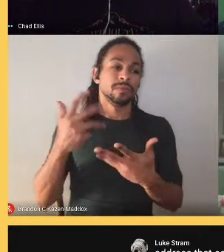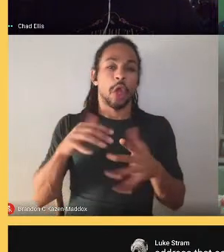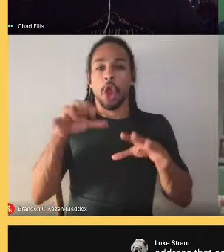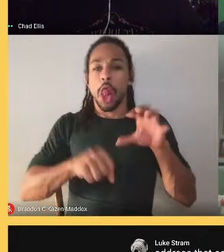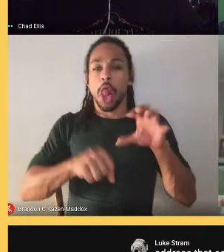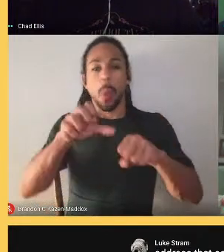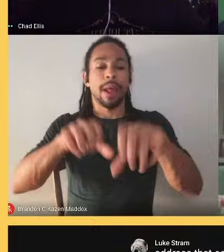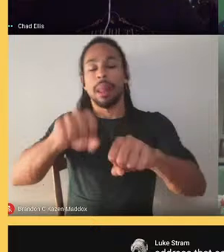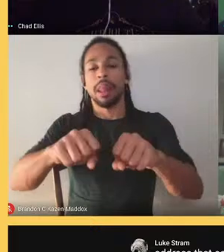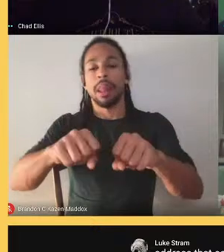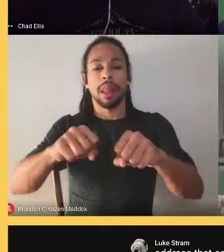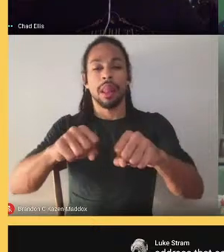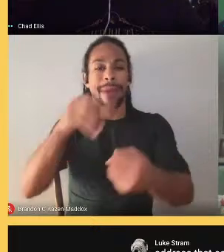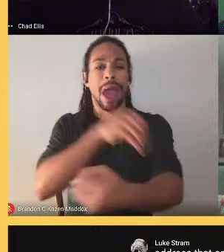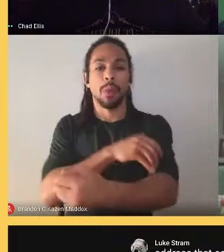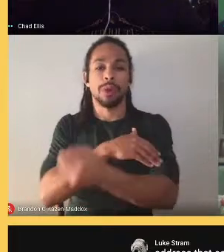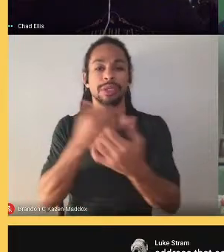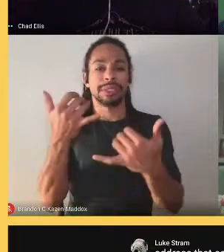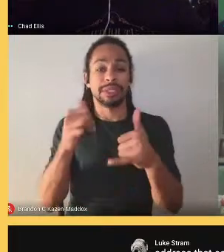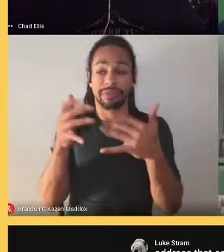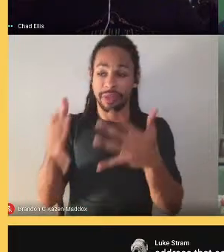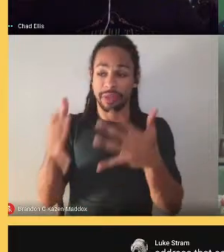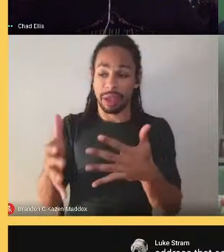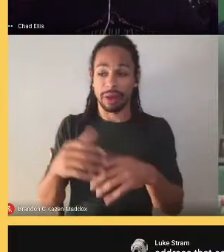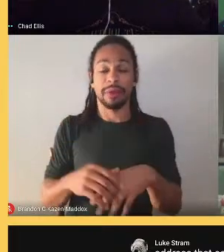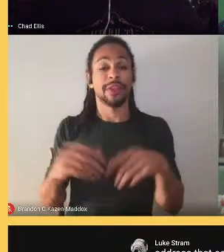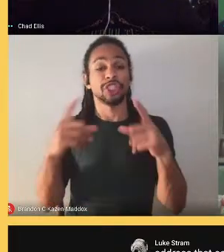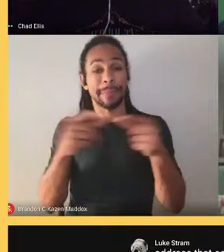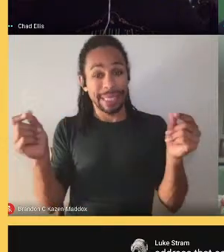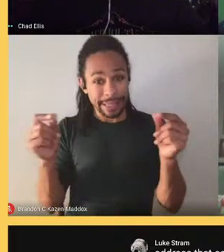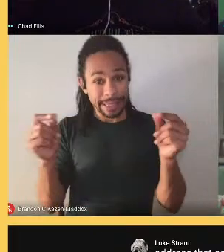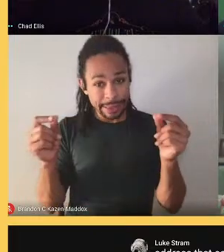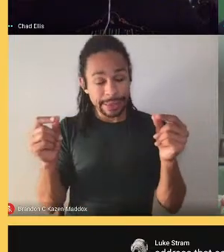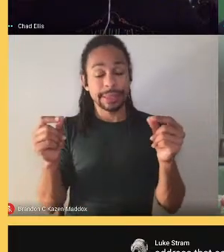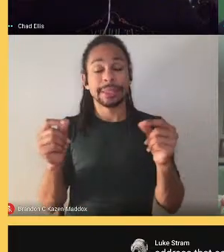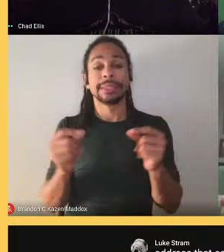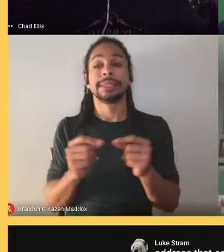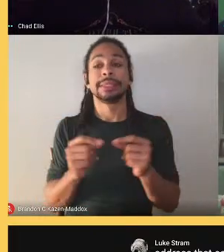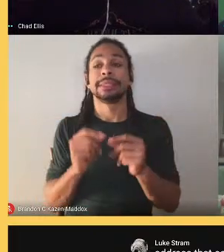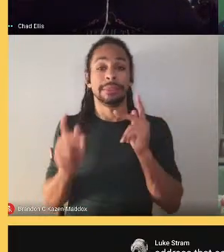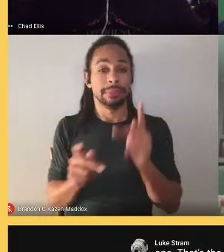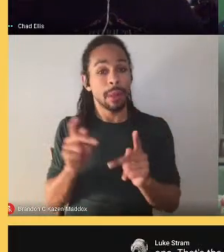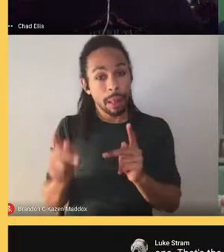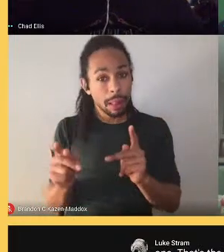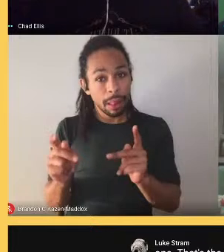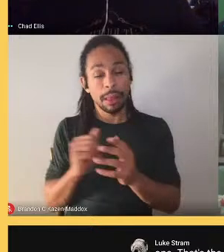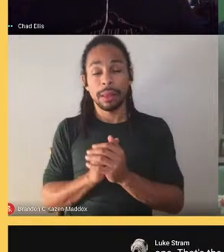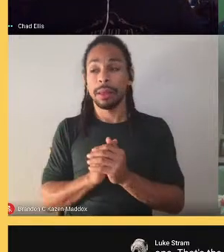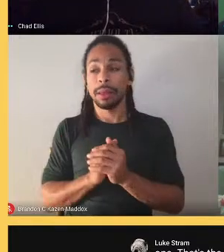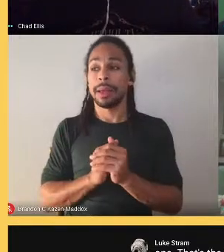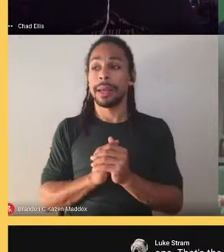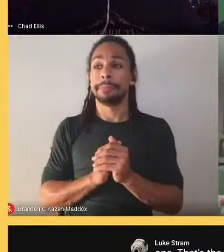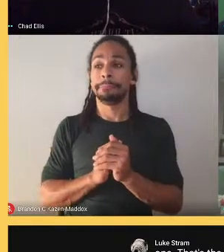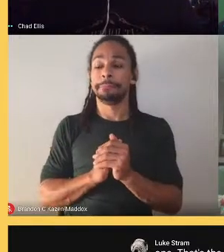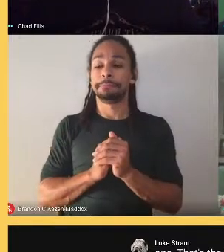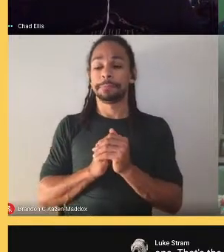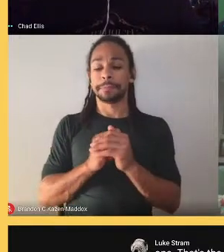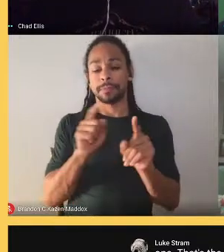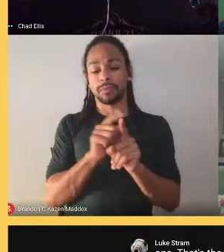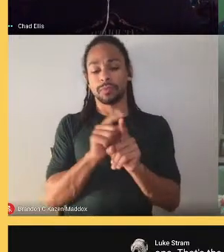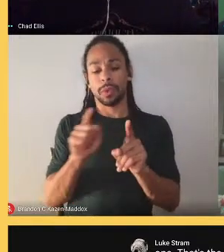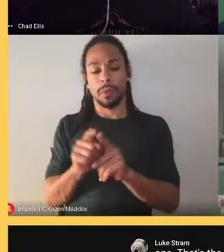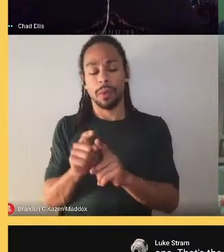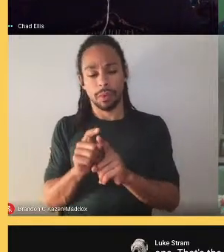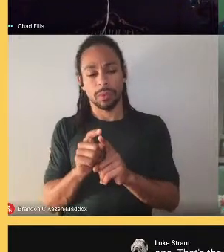Japanese as well as kind of an overarching dangerous